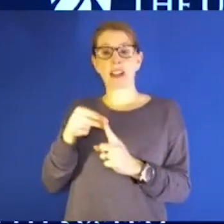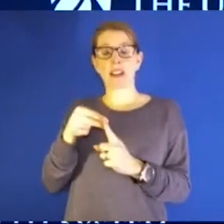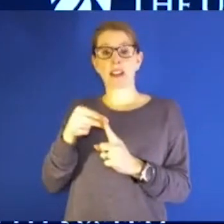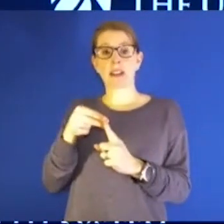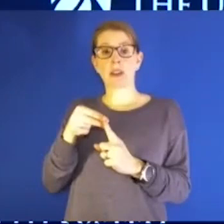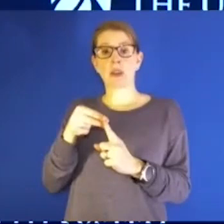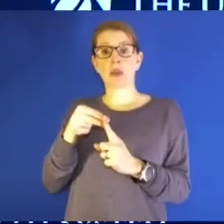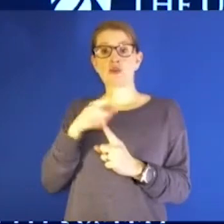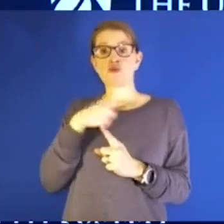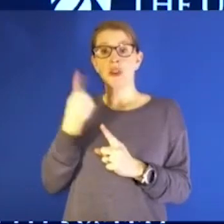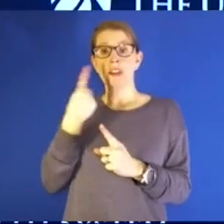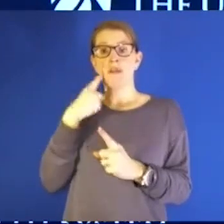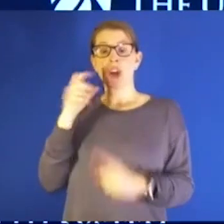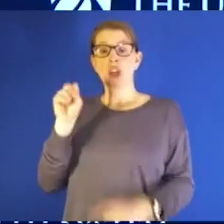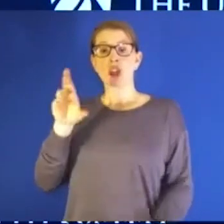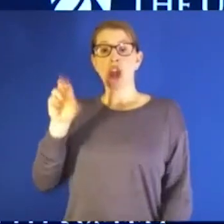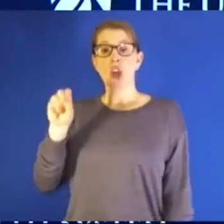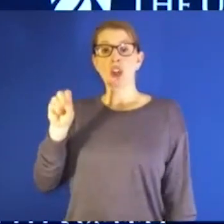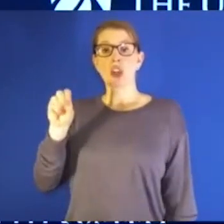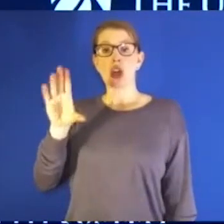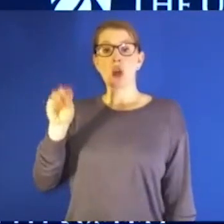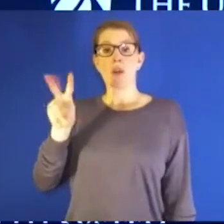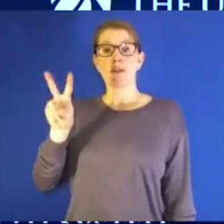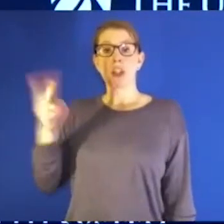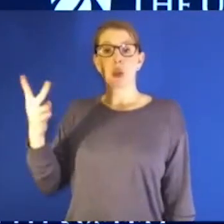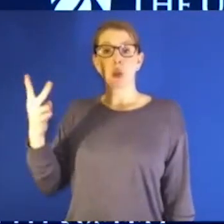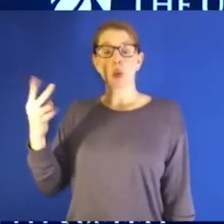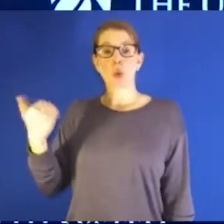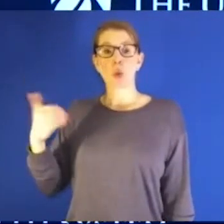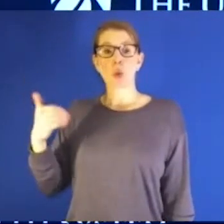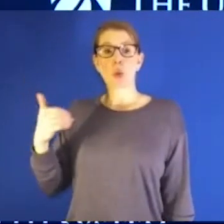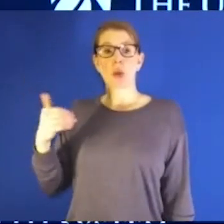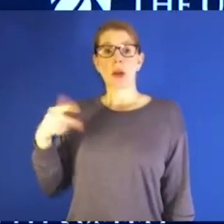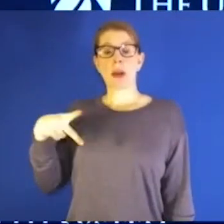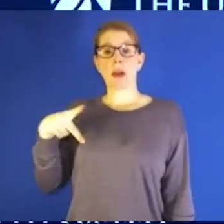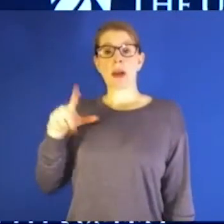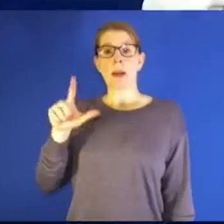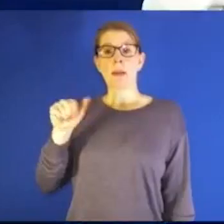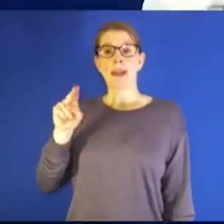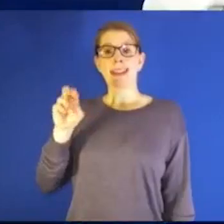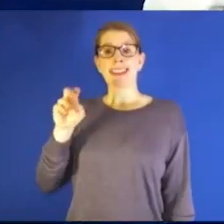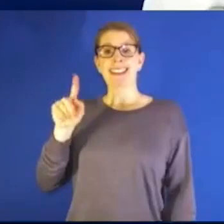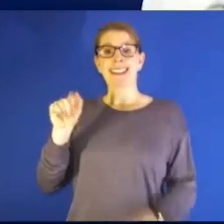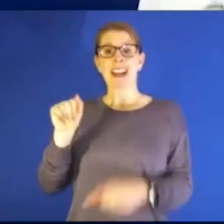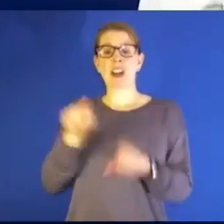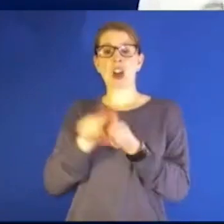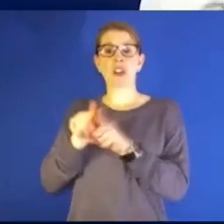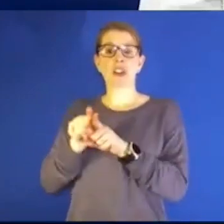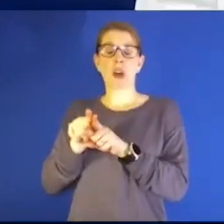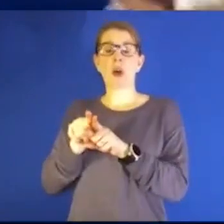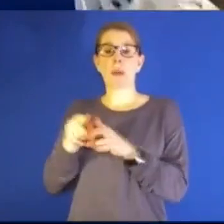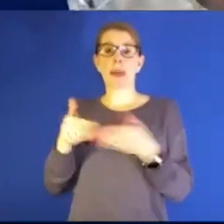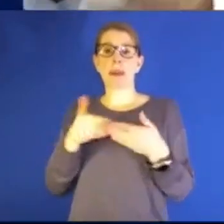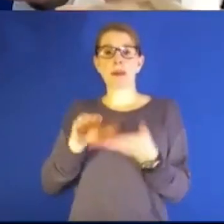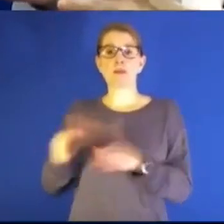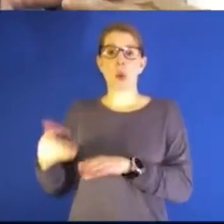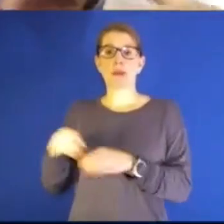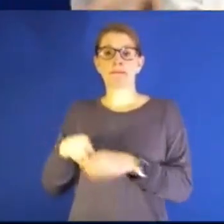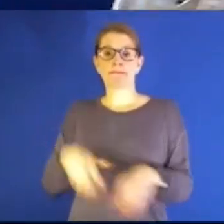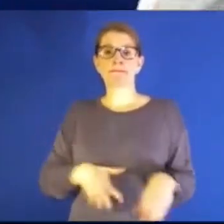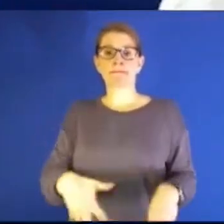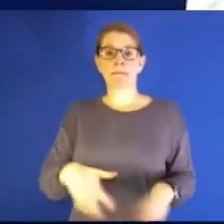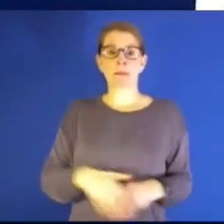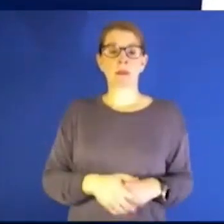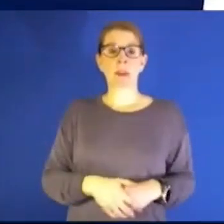of SARS-CoV-2 causing issues with the placenta and stillbirth. Yep. So for young women, both because you don't want a broken